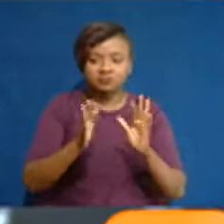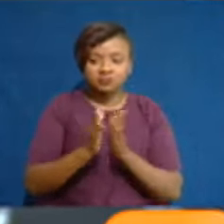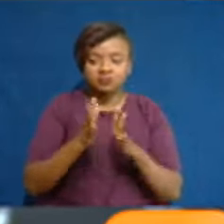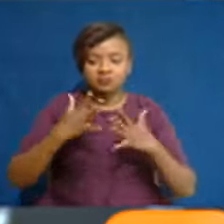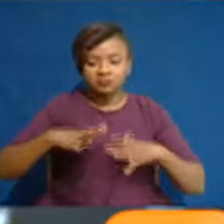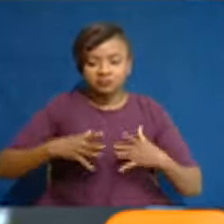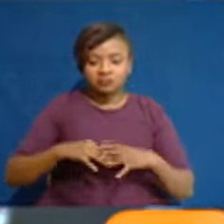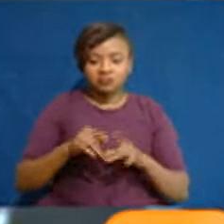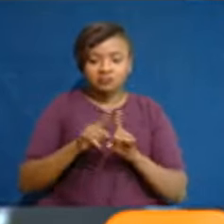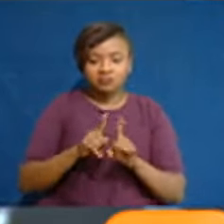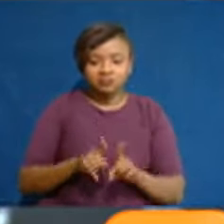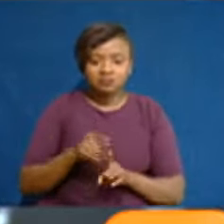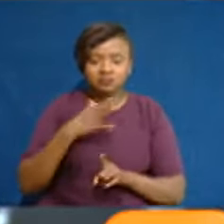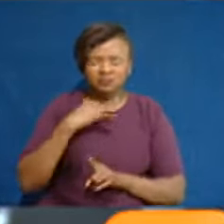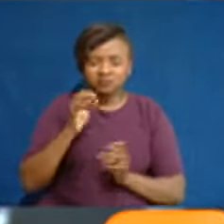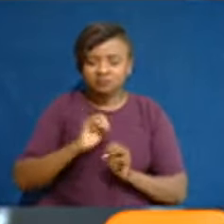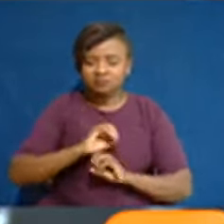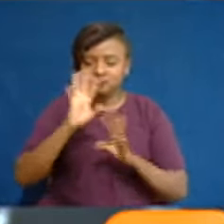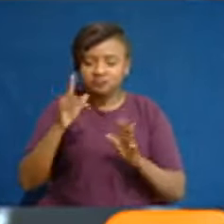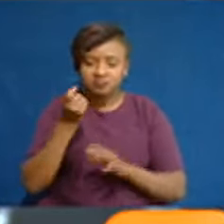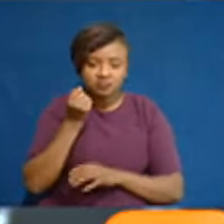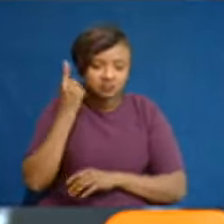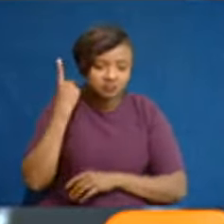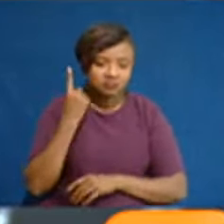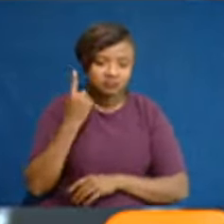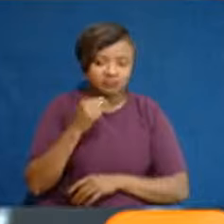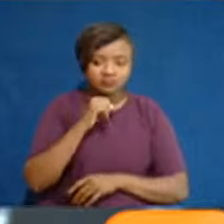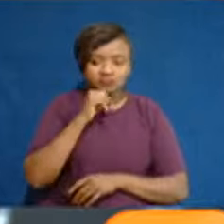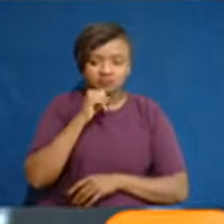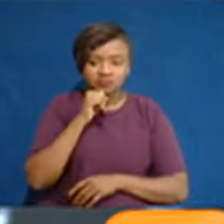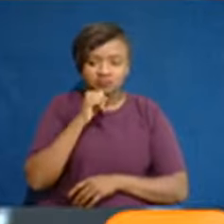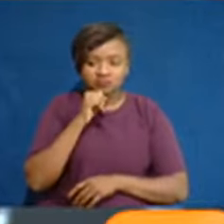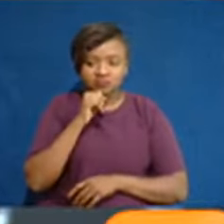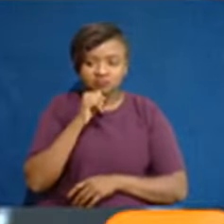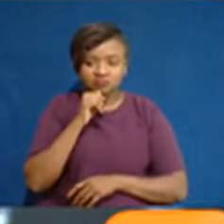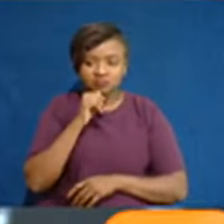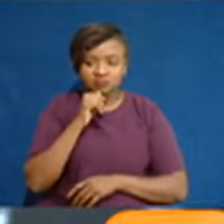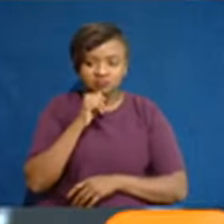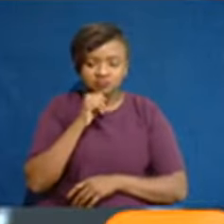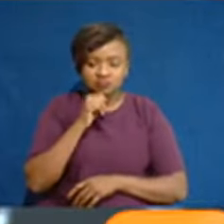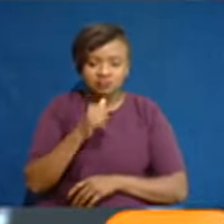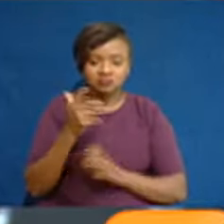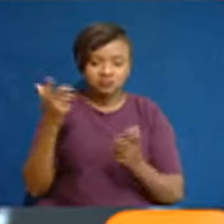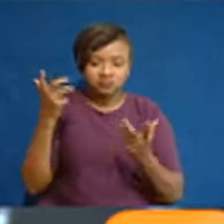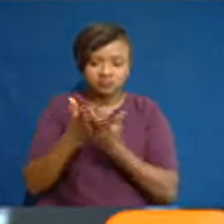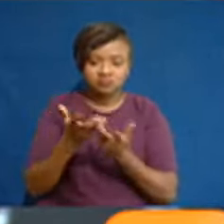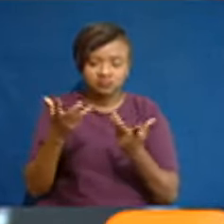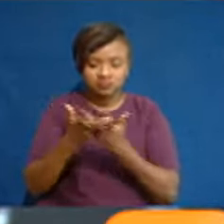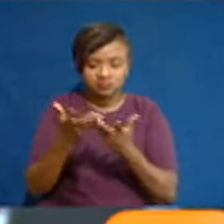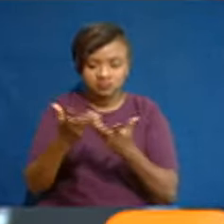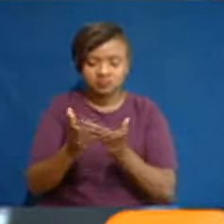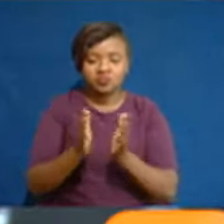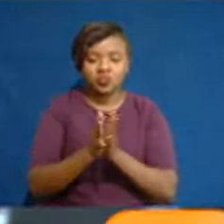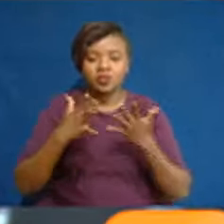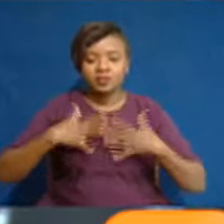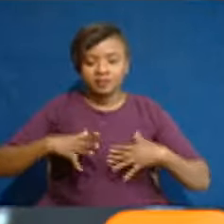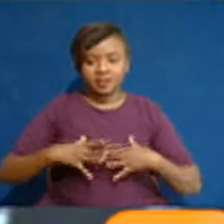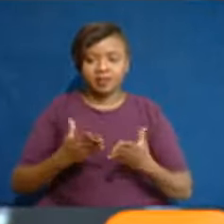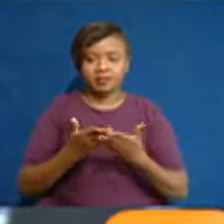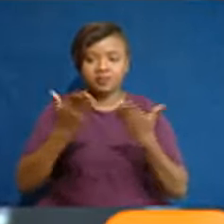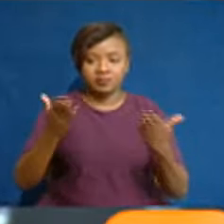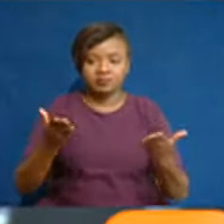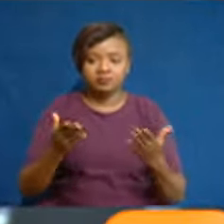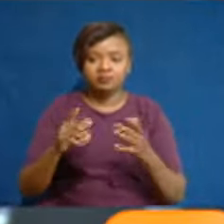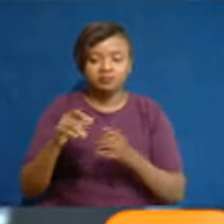it is indirect understanding. You know, it's never too above where the people are, and it's never below where the people are. It is always interlinked and interrelated with